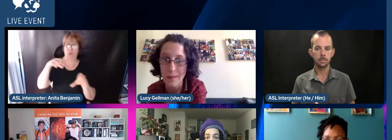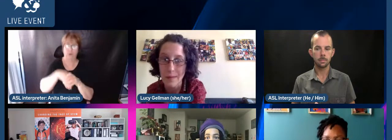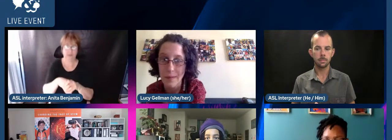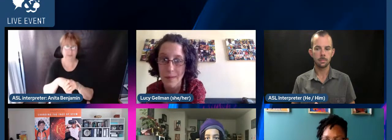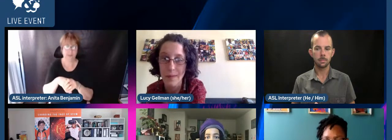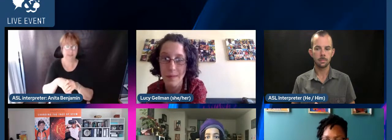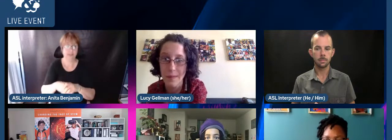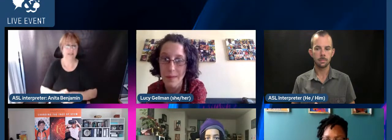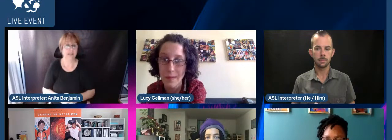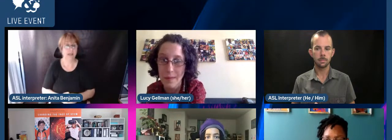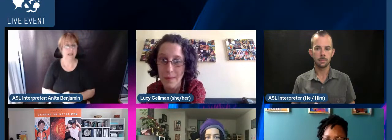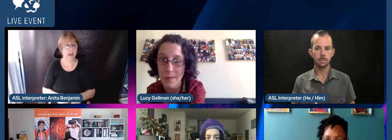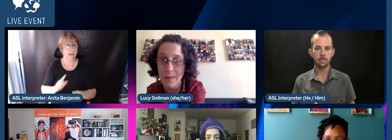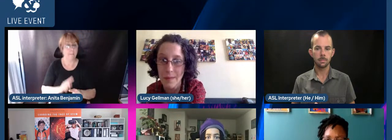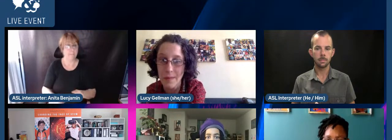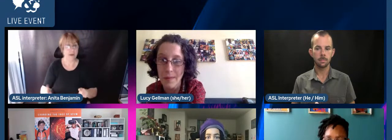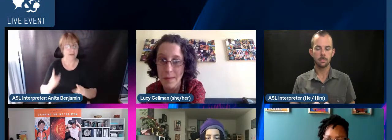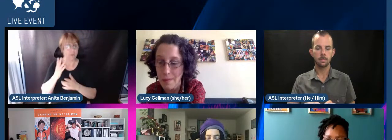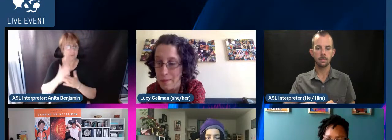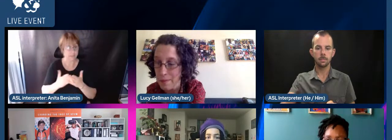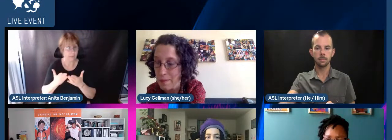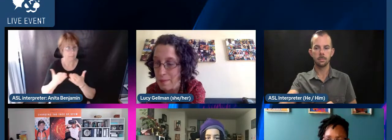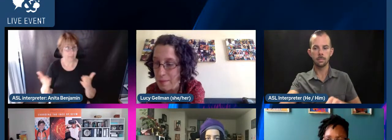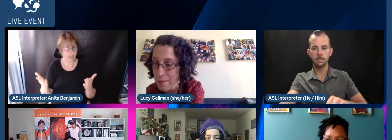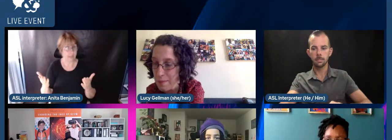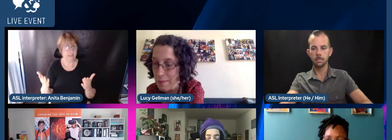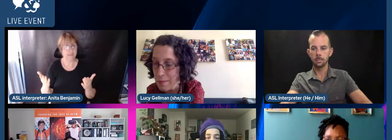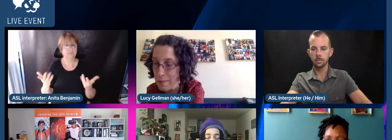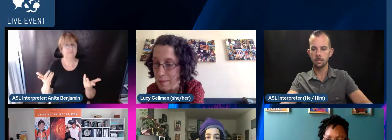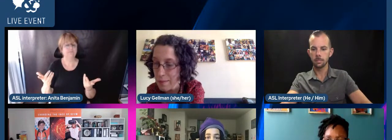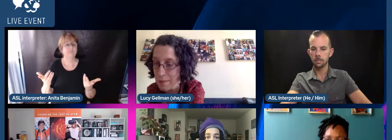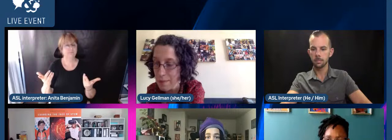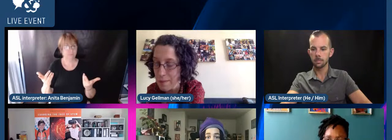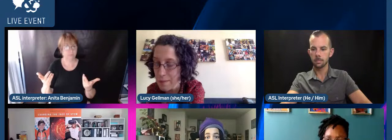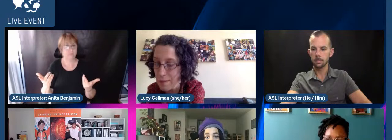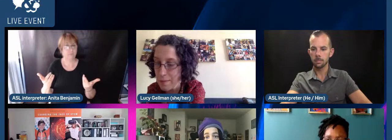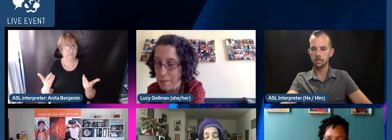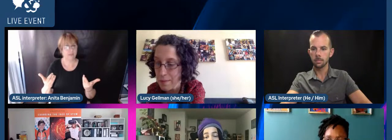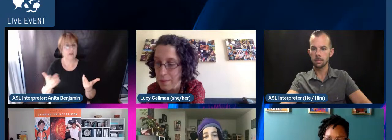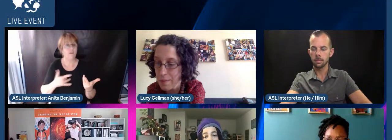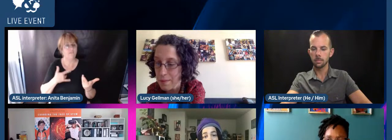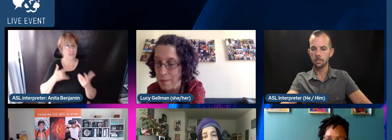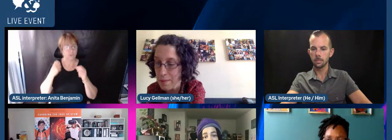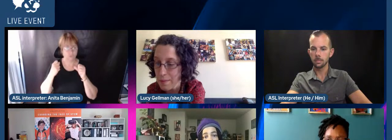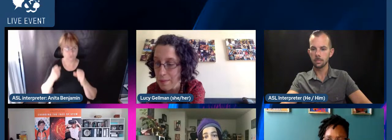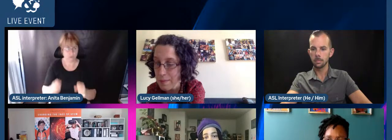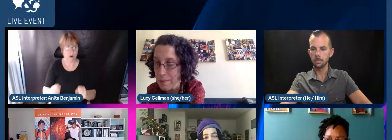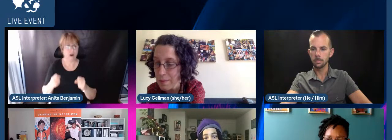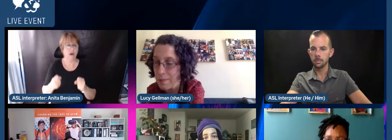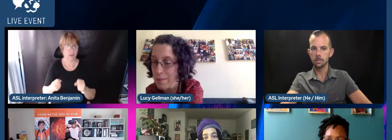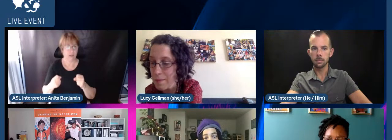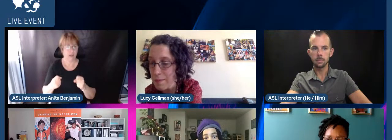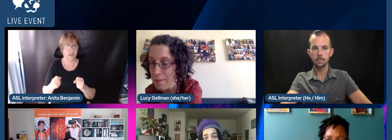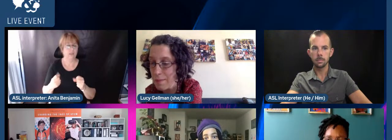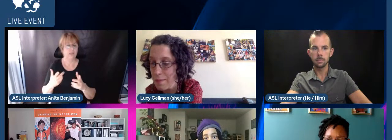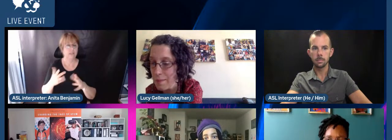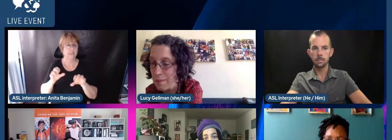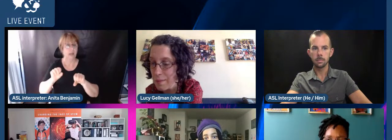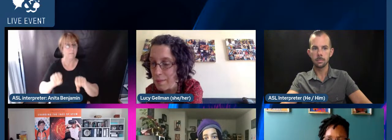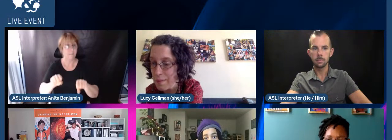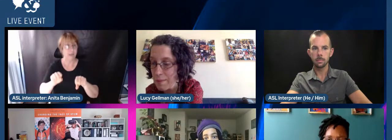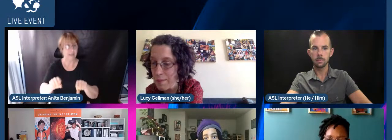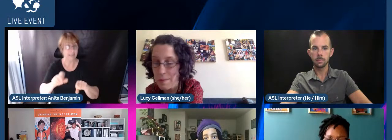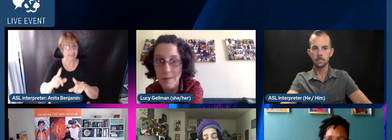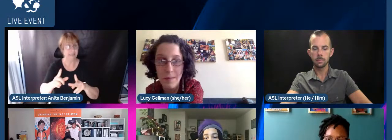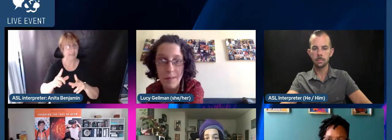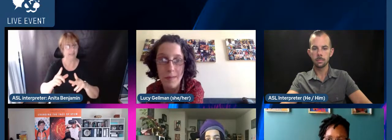there's some things that I strongly feel about the disability or